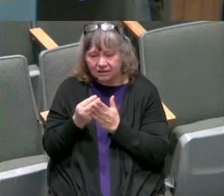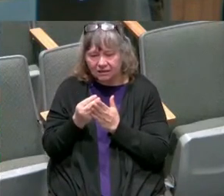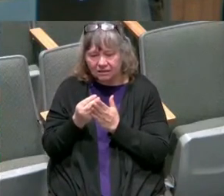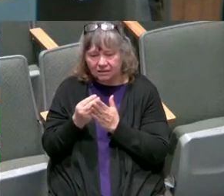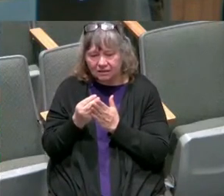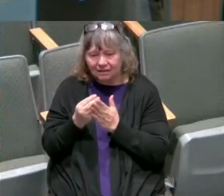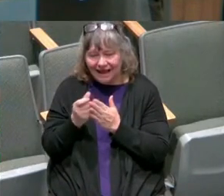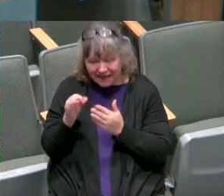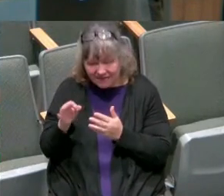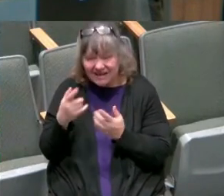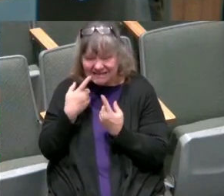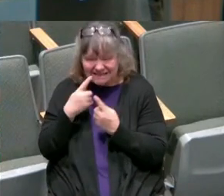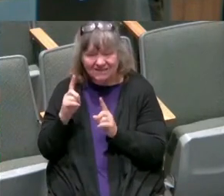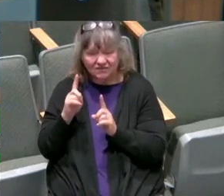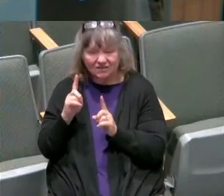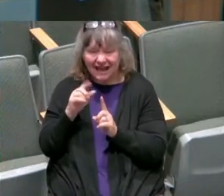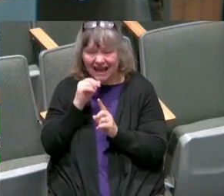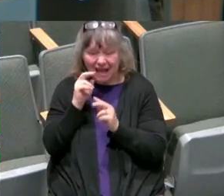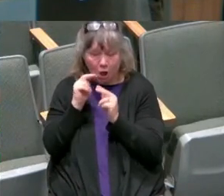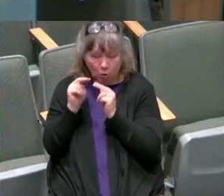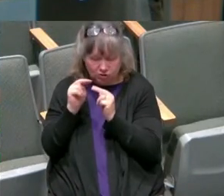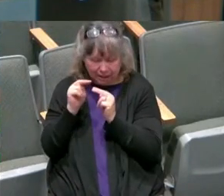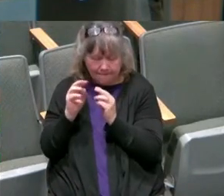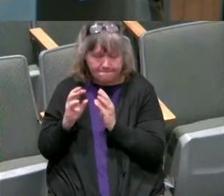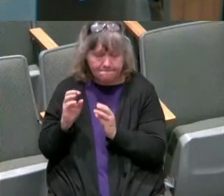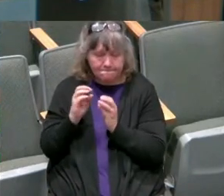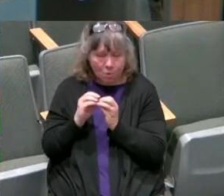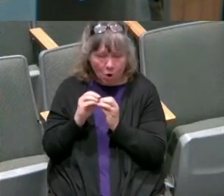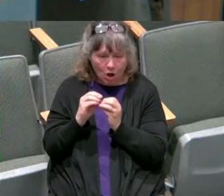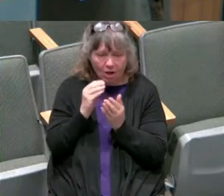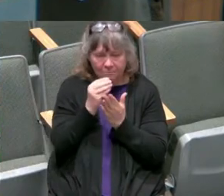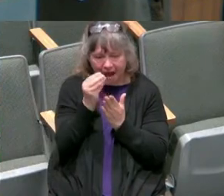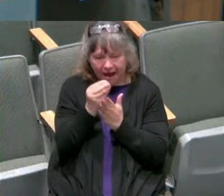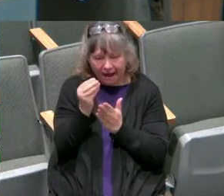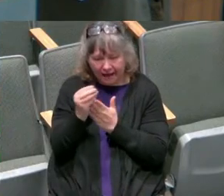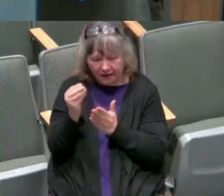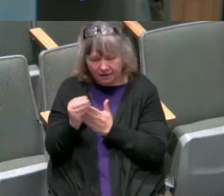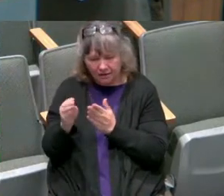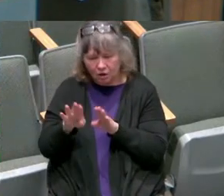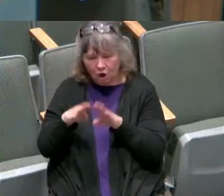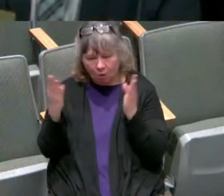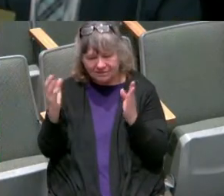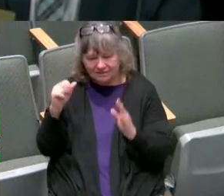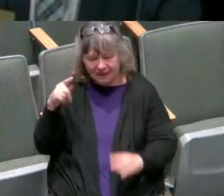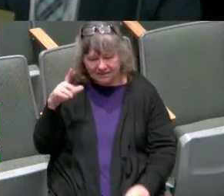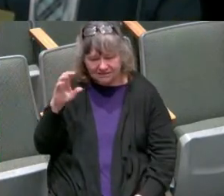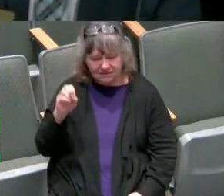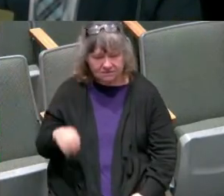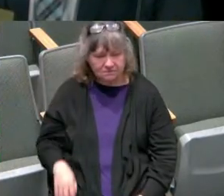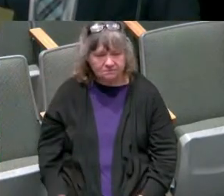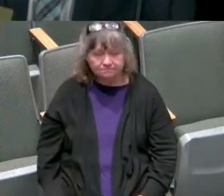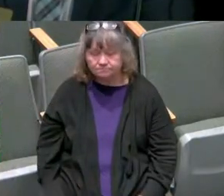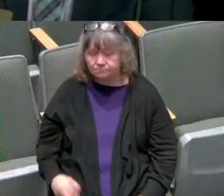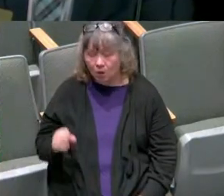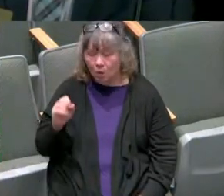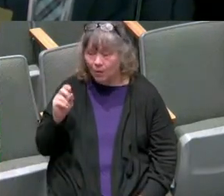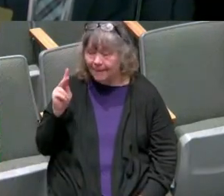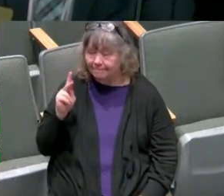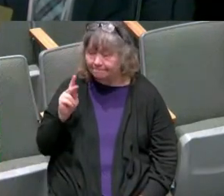the money if we're successful in negotiating more land purchases okay